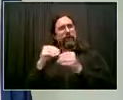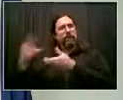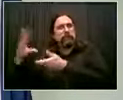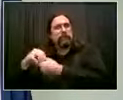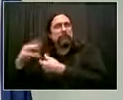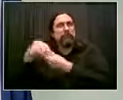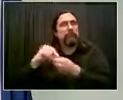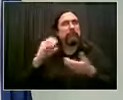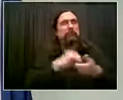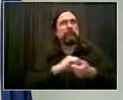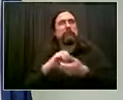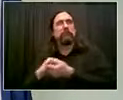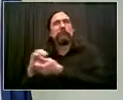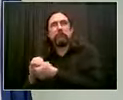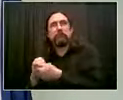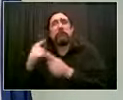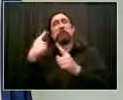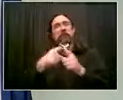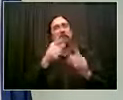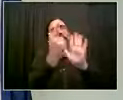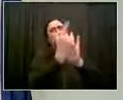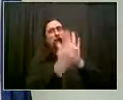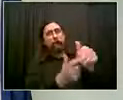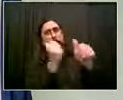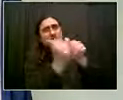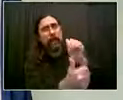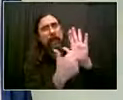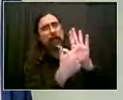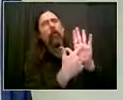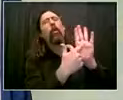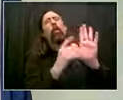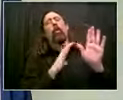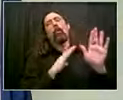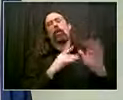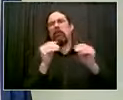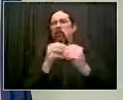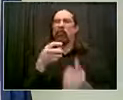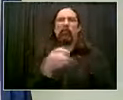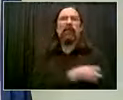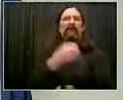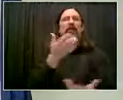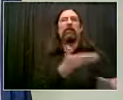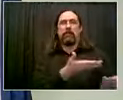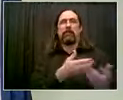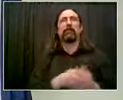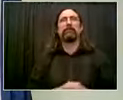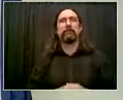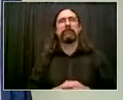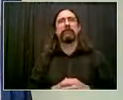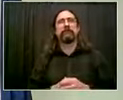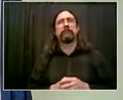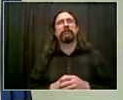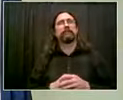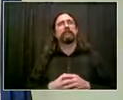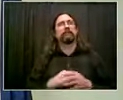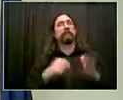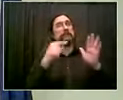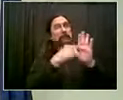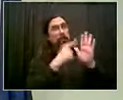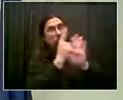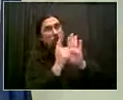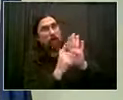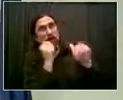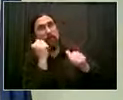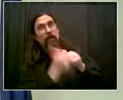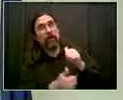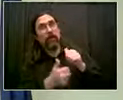for witnesses so that they can cooperate so we can change the narrative on these shootings. I absolutely support and hope